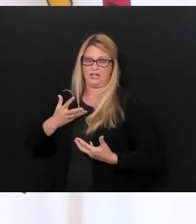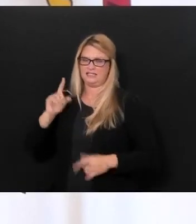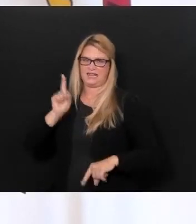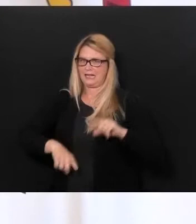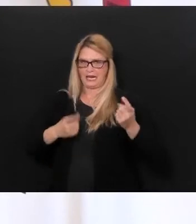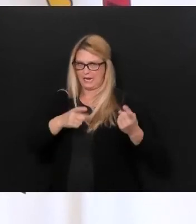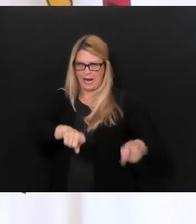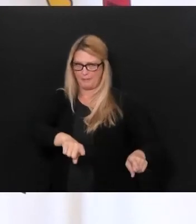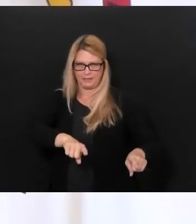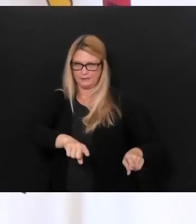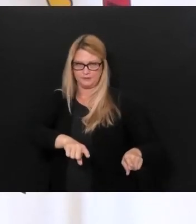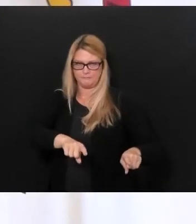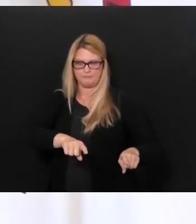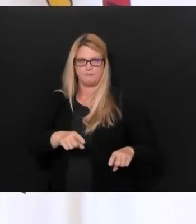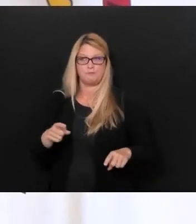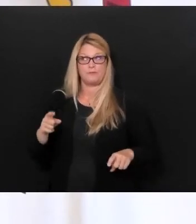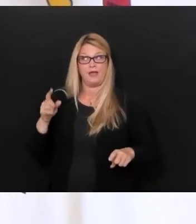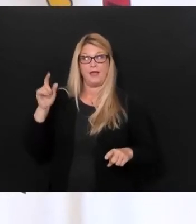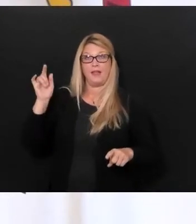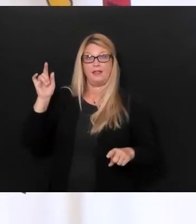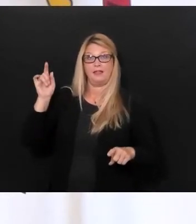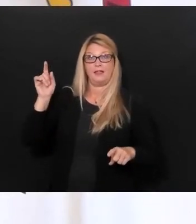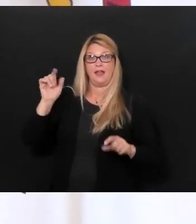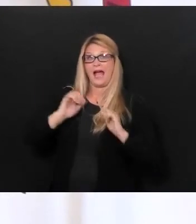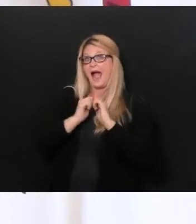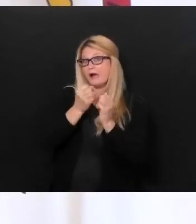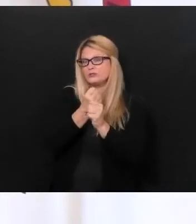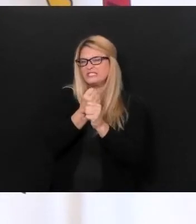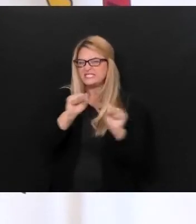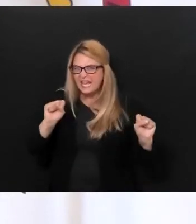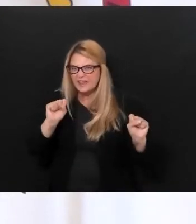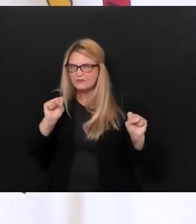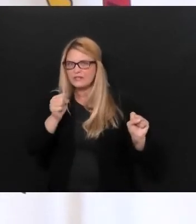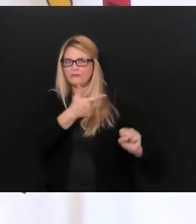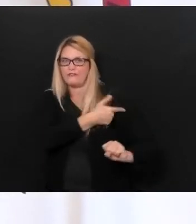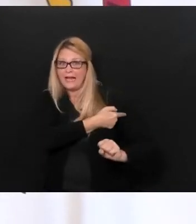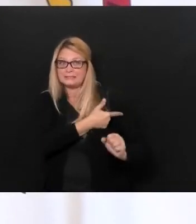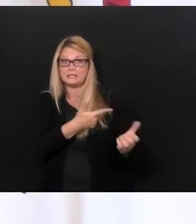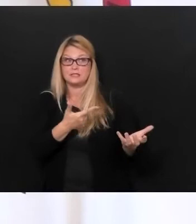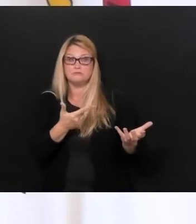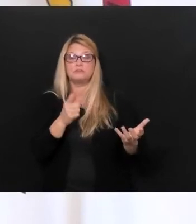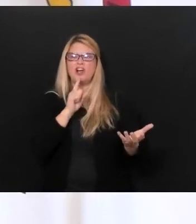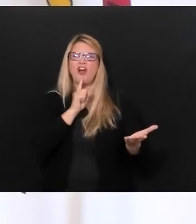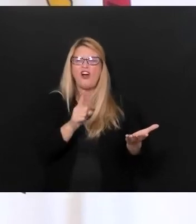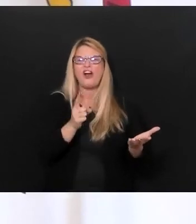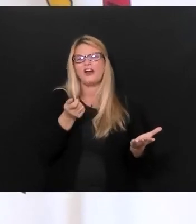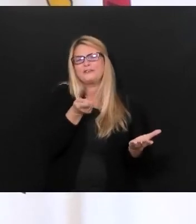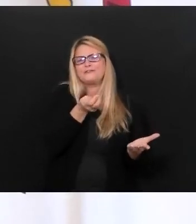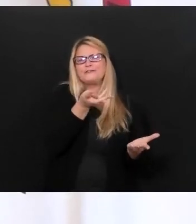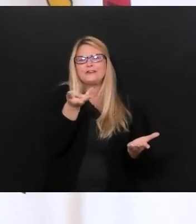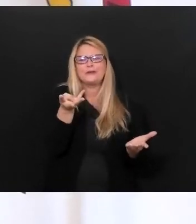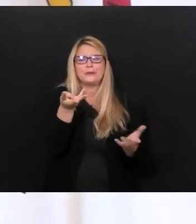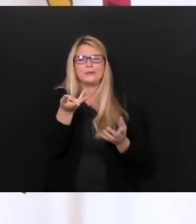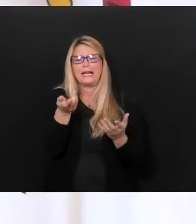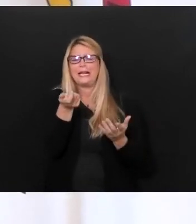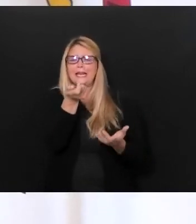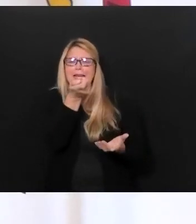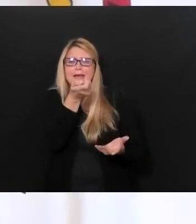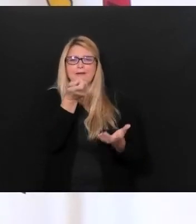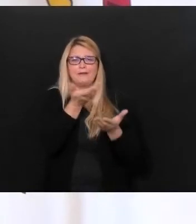there. You know, from the standpoint of how safe is the vaccine, you know, there are a few minor